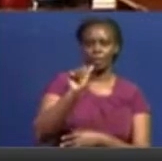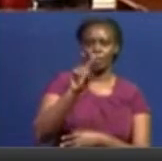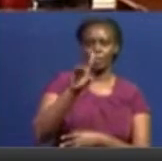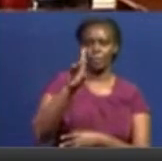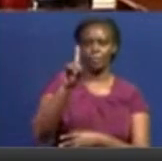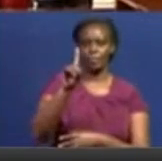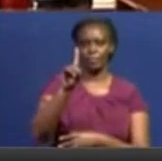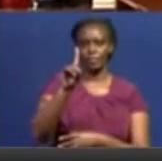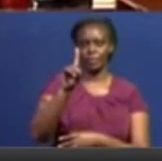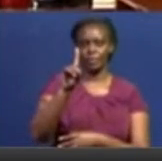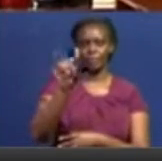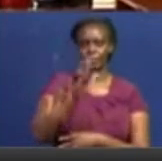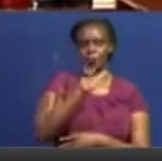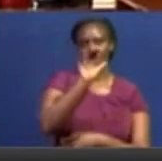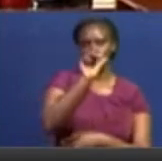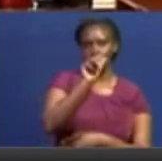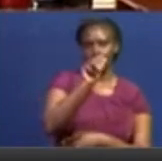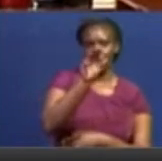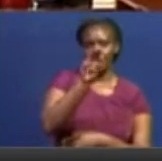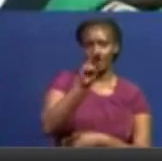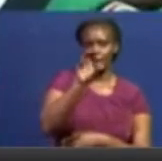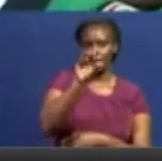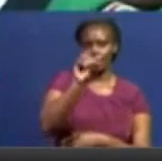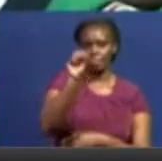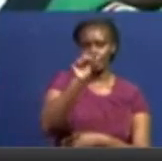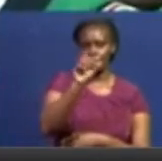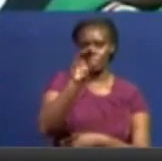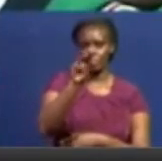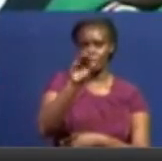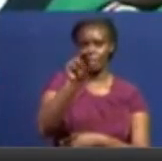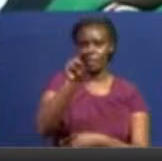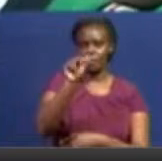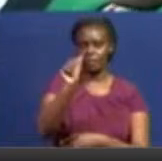Starehe Mwag Amos Maina.